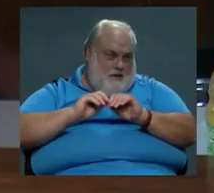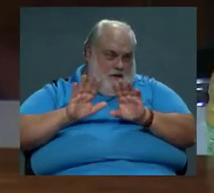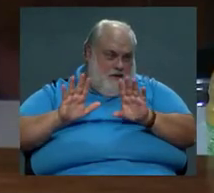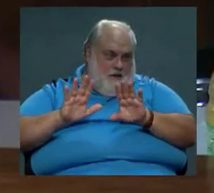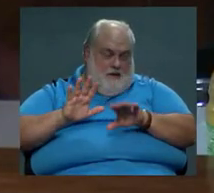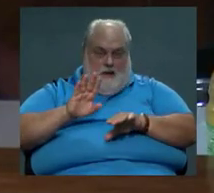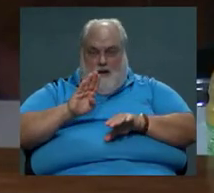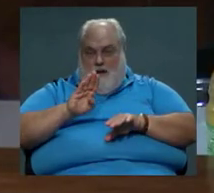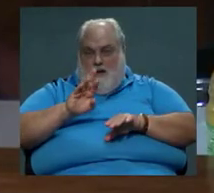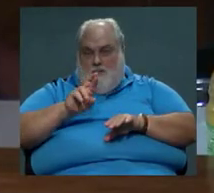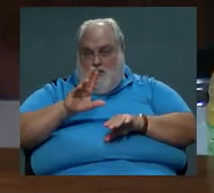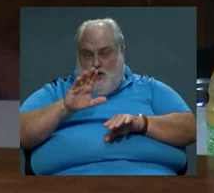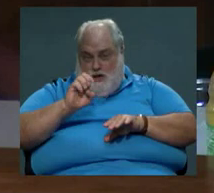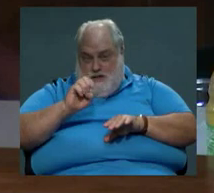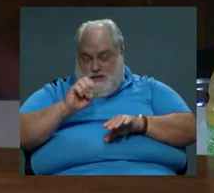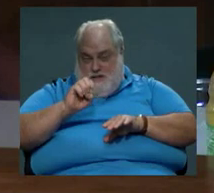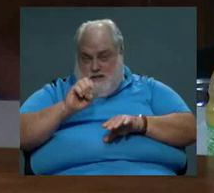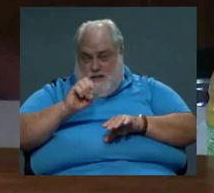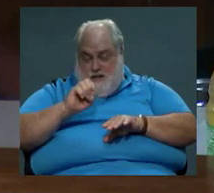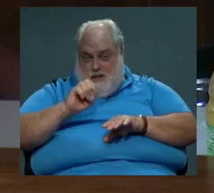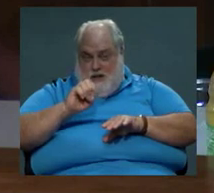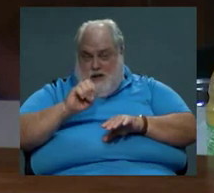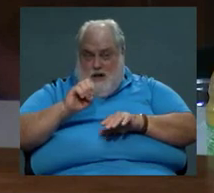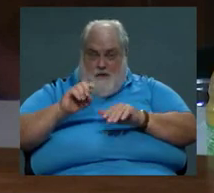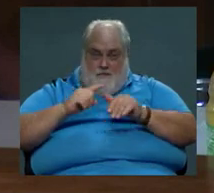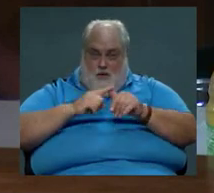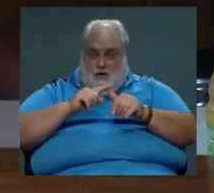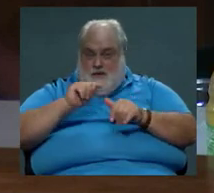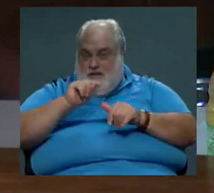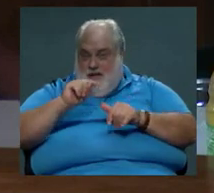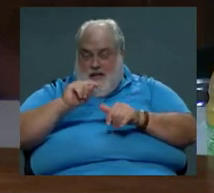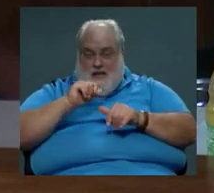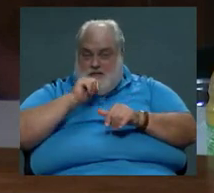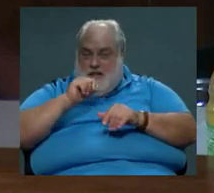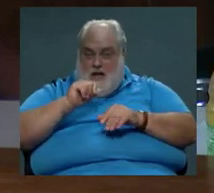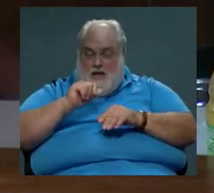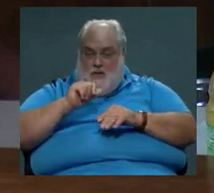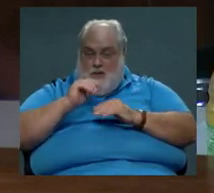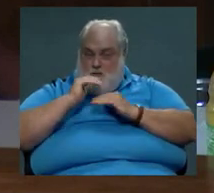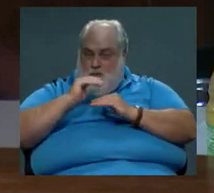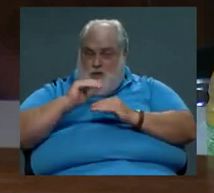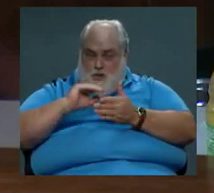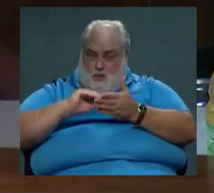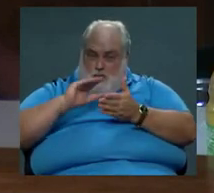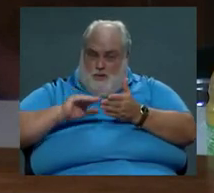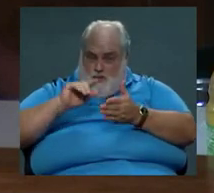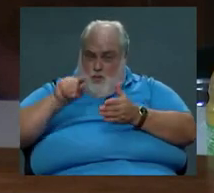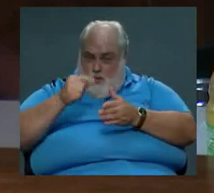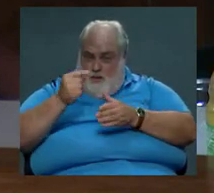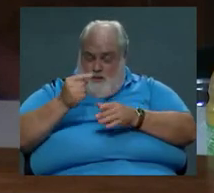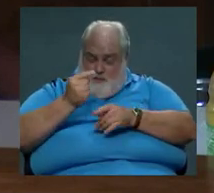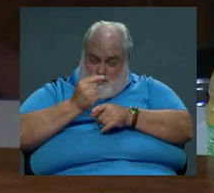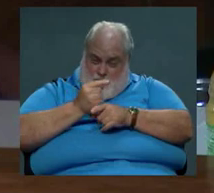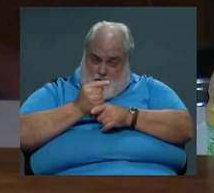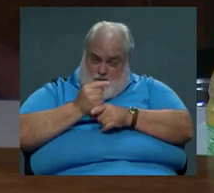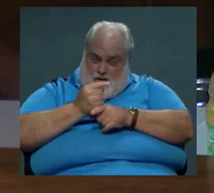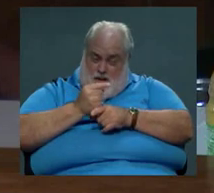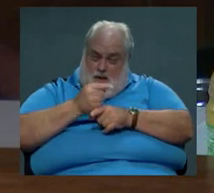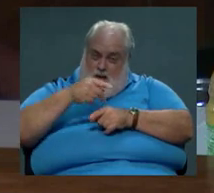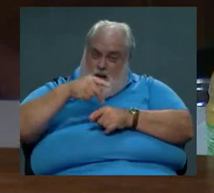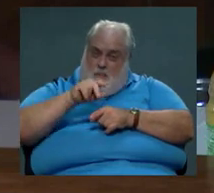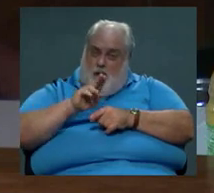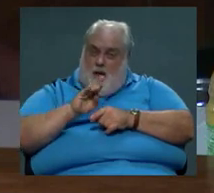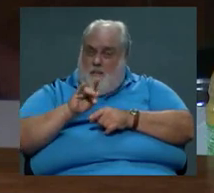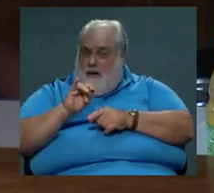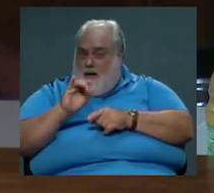use of First Tee Golf Course is not restricted to students, is it not? Is it a public golf course? And one cost that we don't have